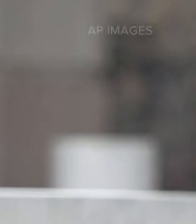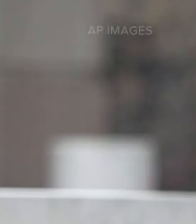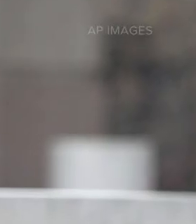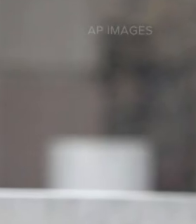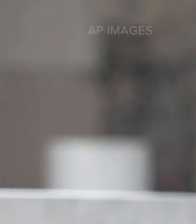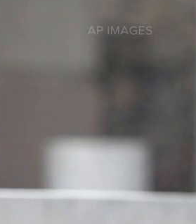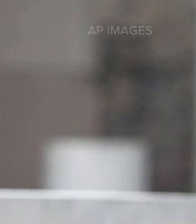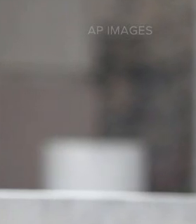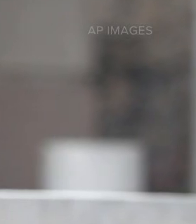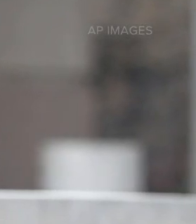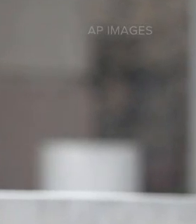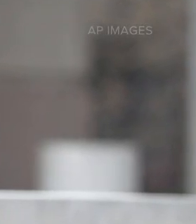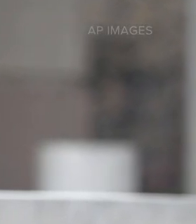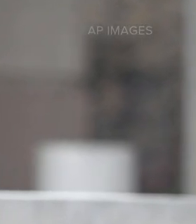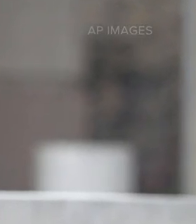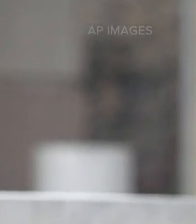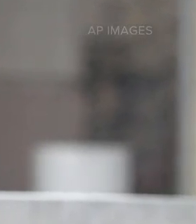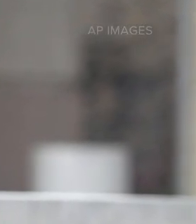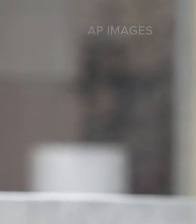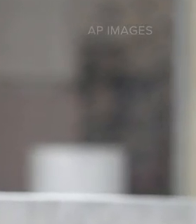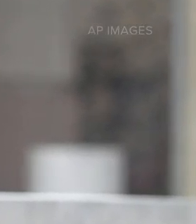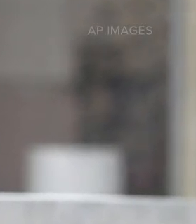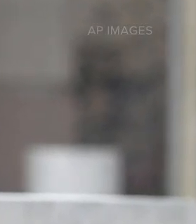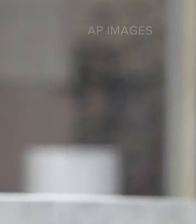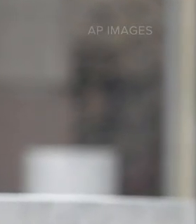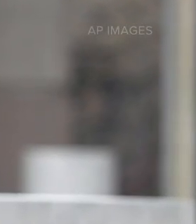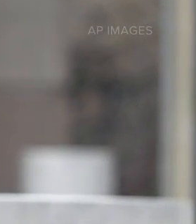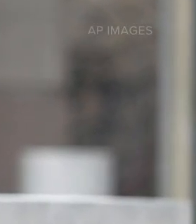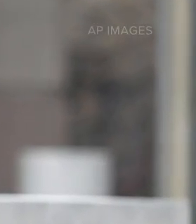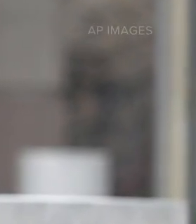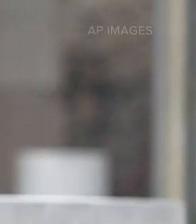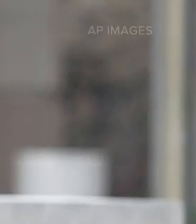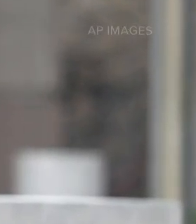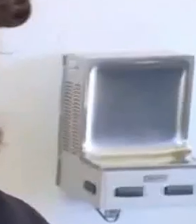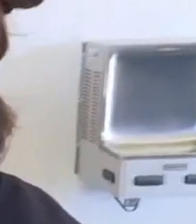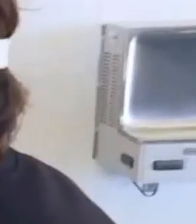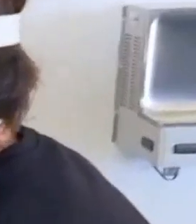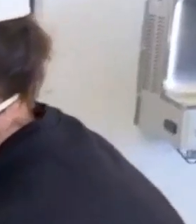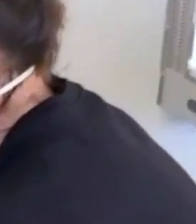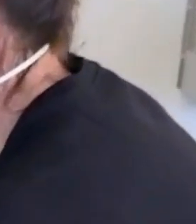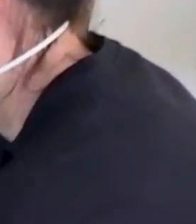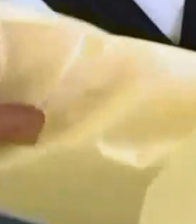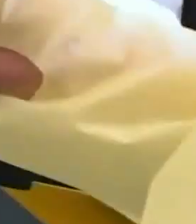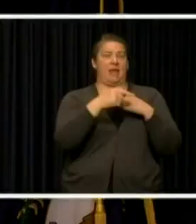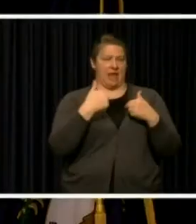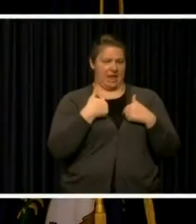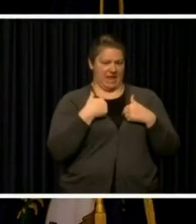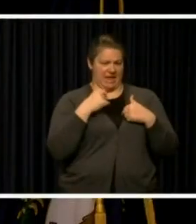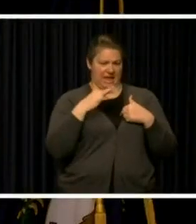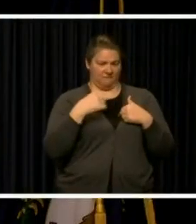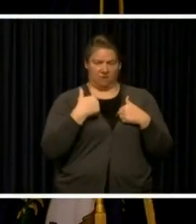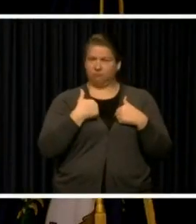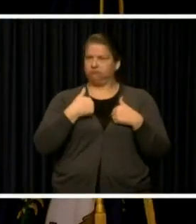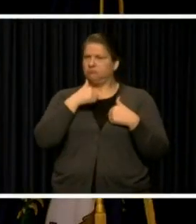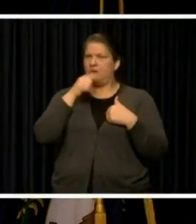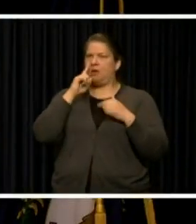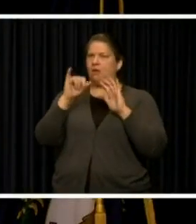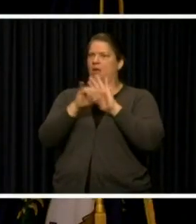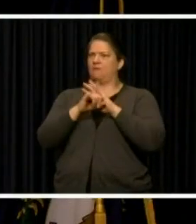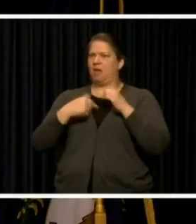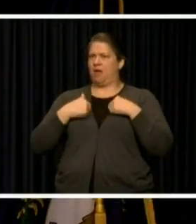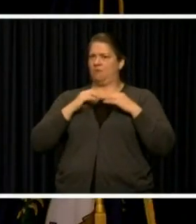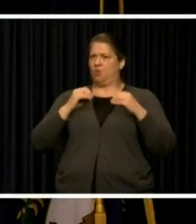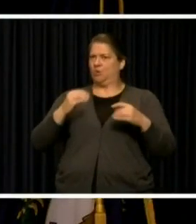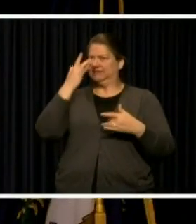be cited and you won't be arrested for not wearing one, he does say it's your duty. And when we're able to start